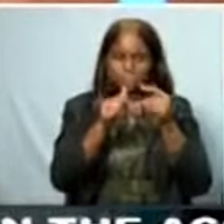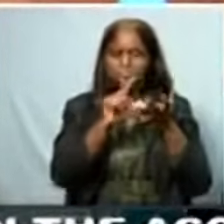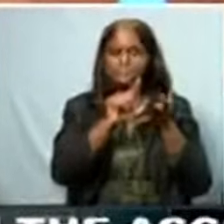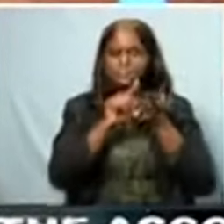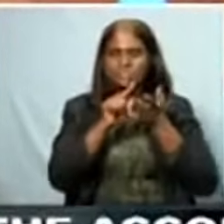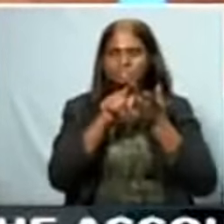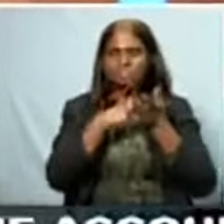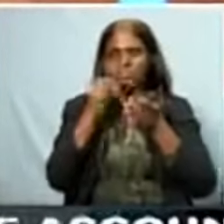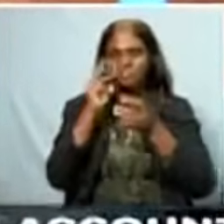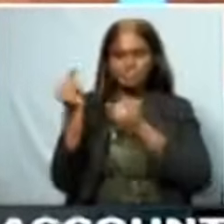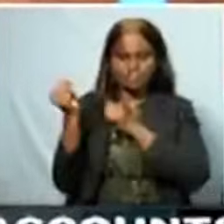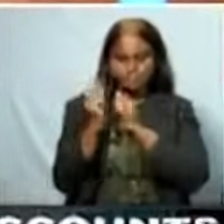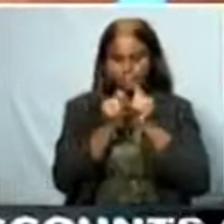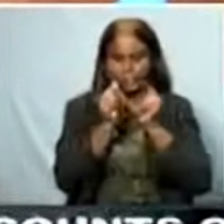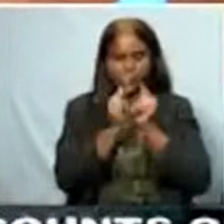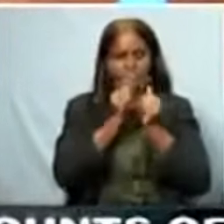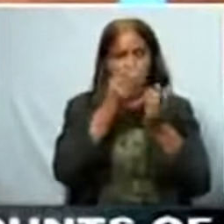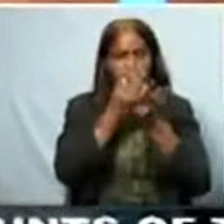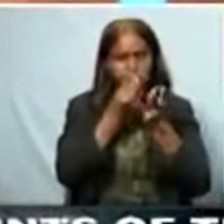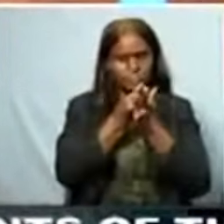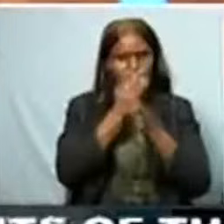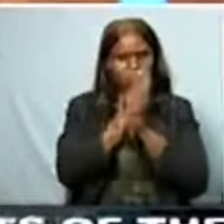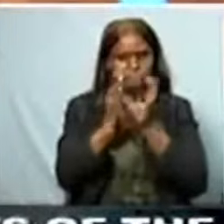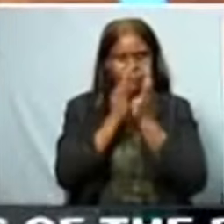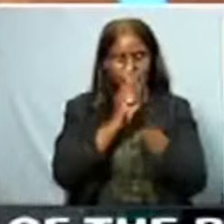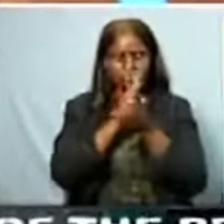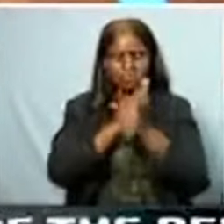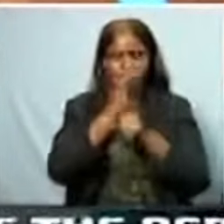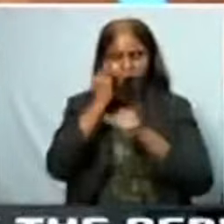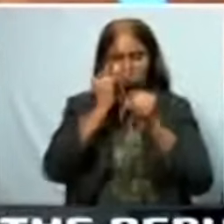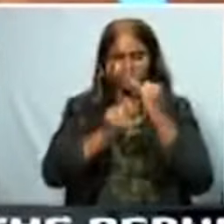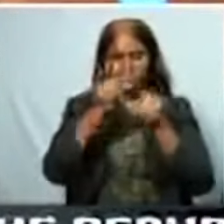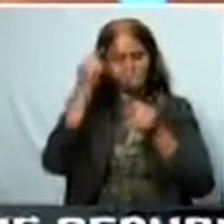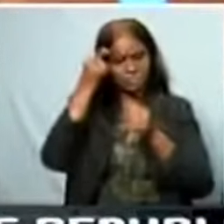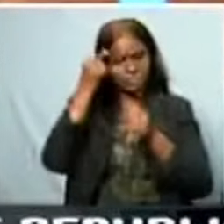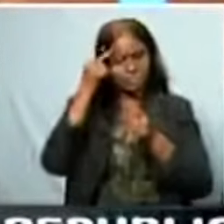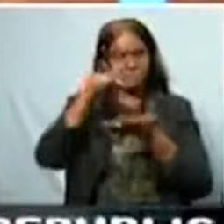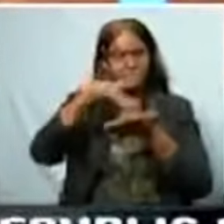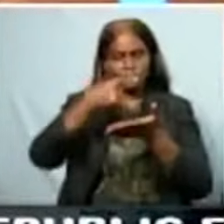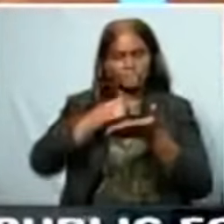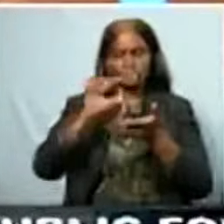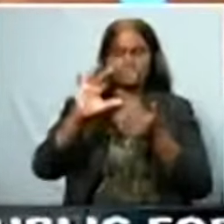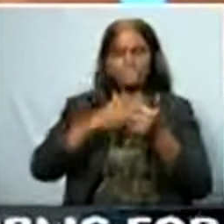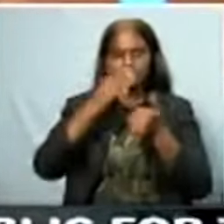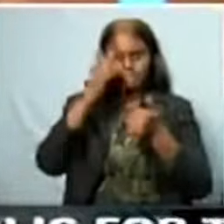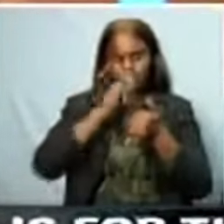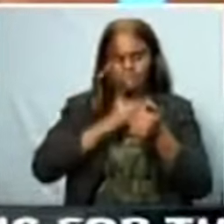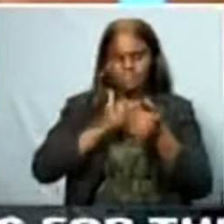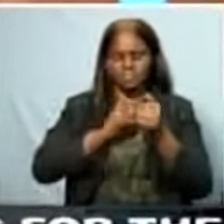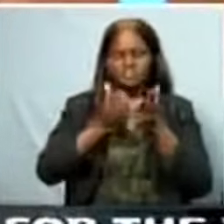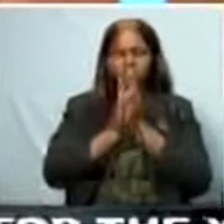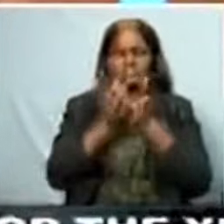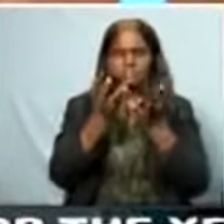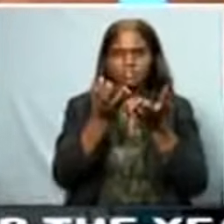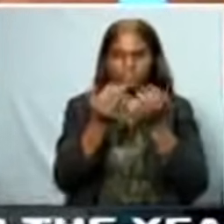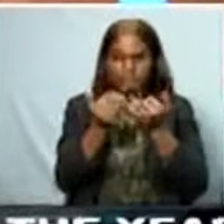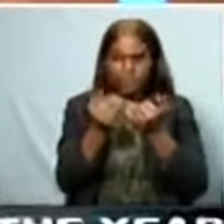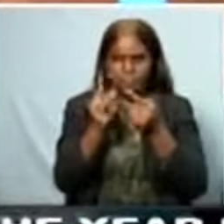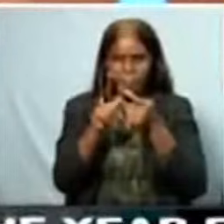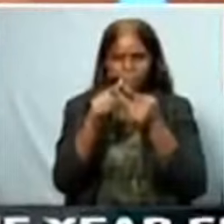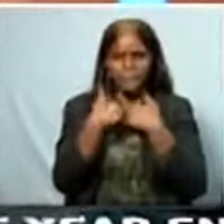I'll come with money, build, then government pays me back. Yes, so that's why I was asking, because we wanted to have those